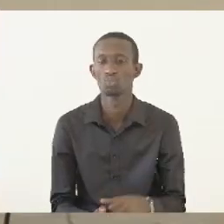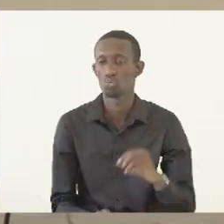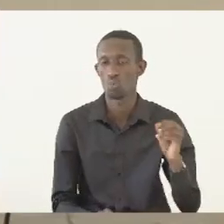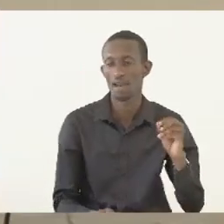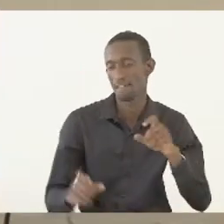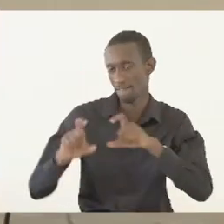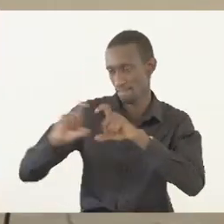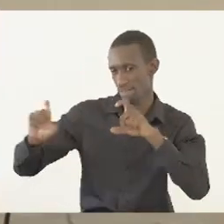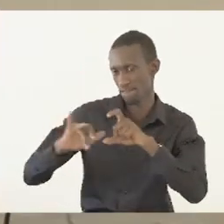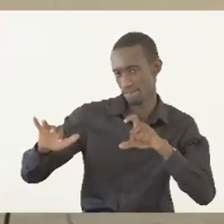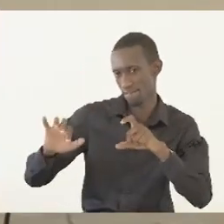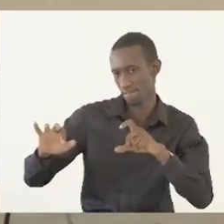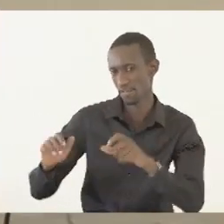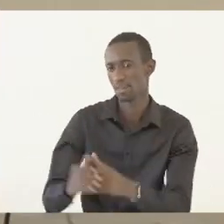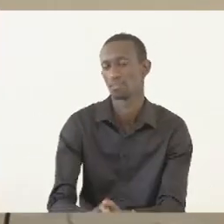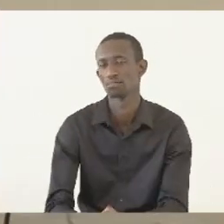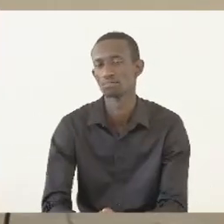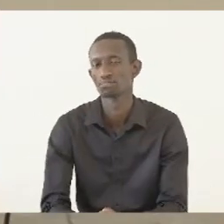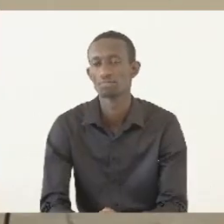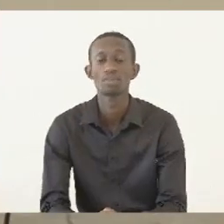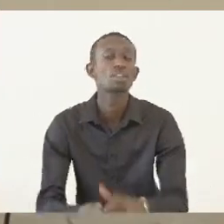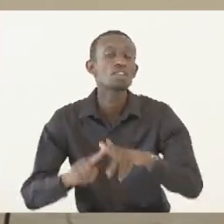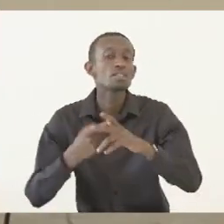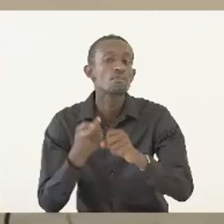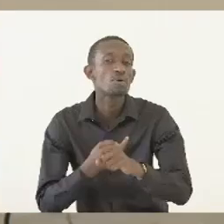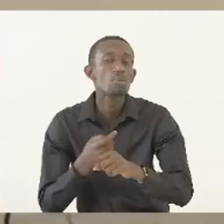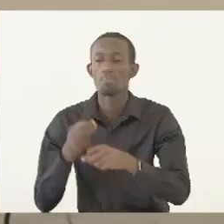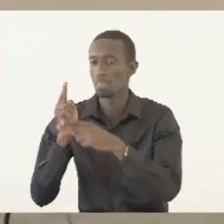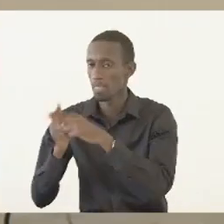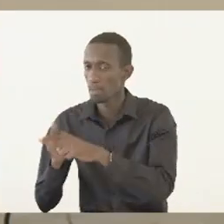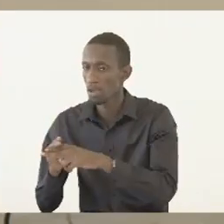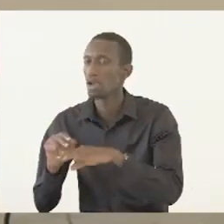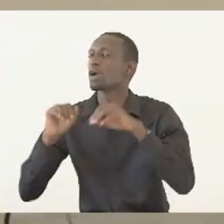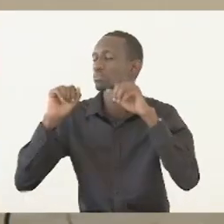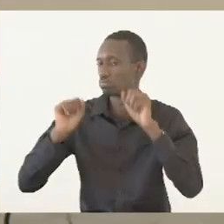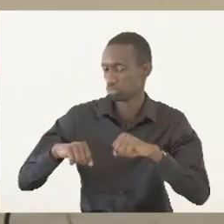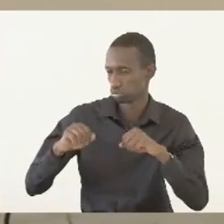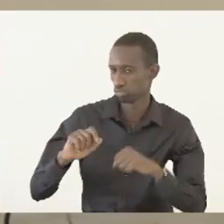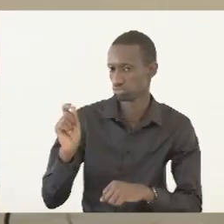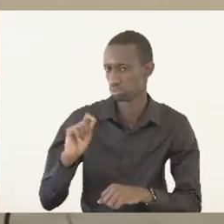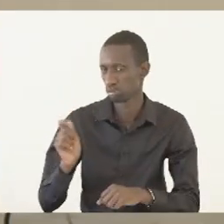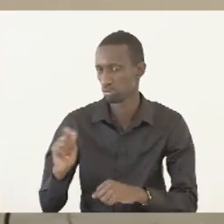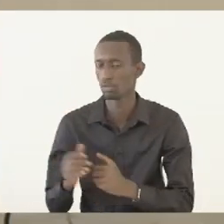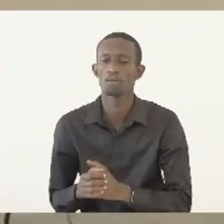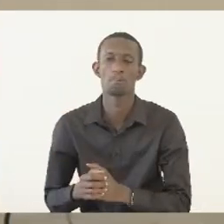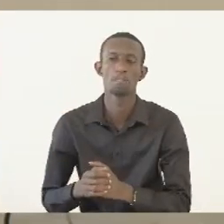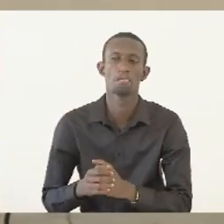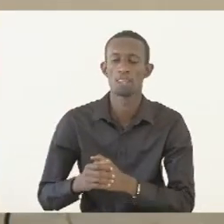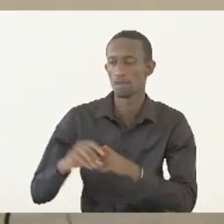formula of the particle. Starting from the name, you can also write the formula of the